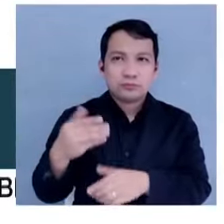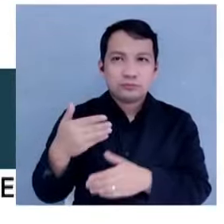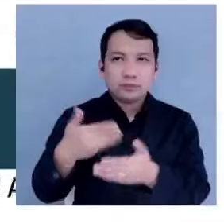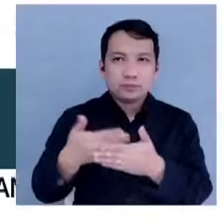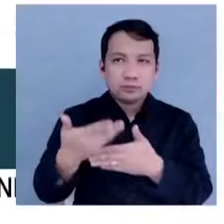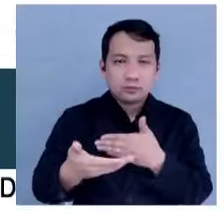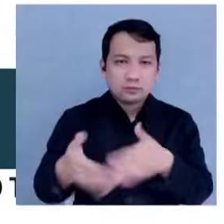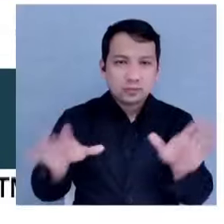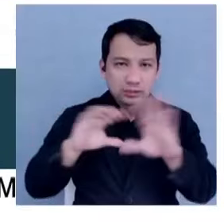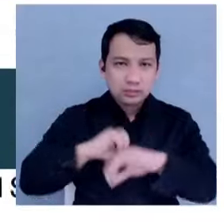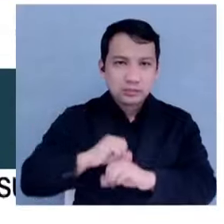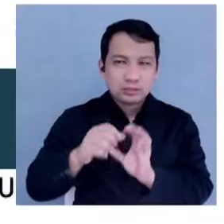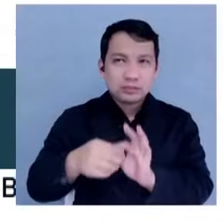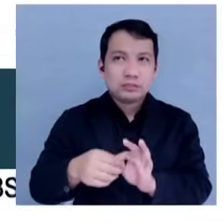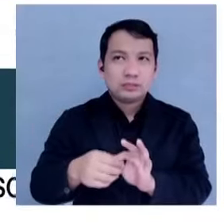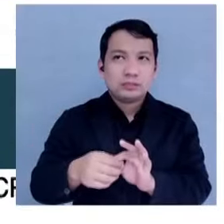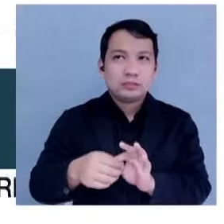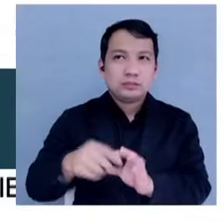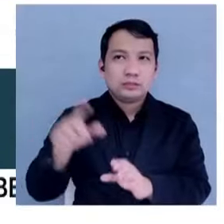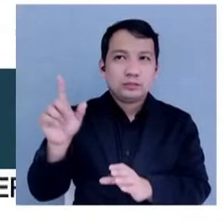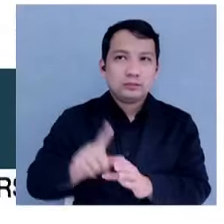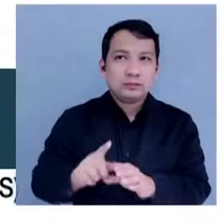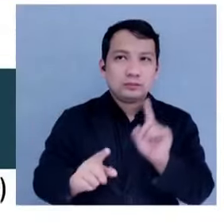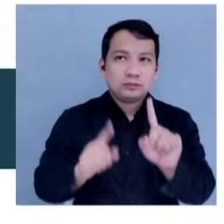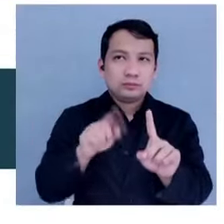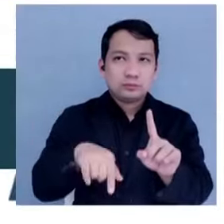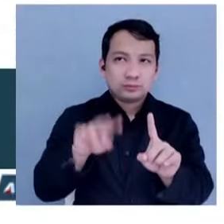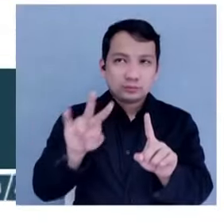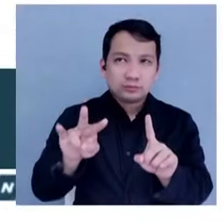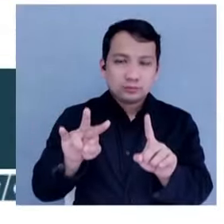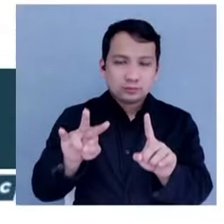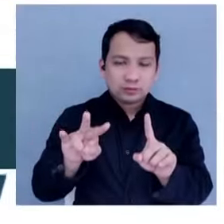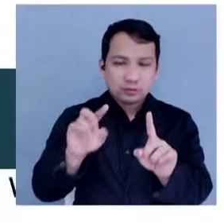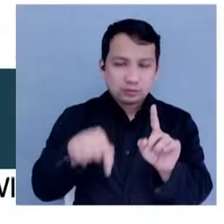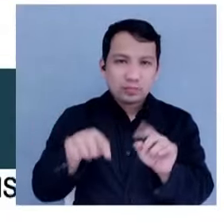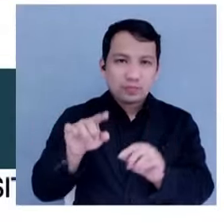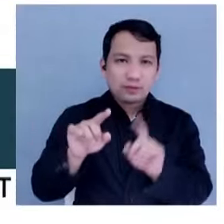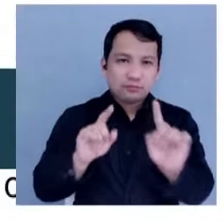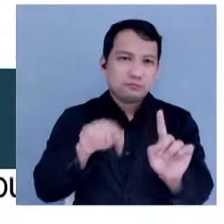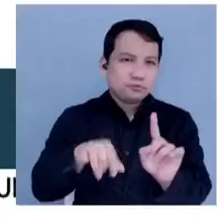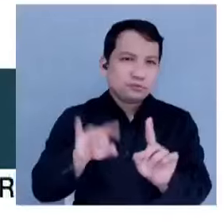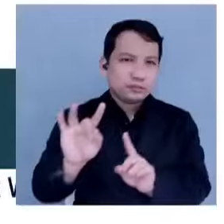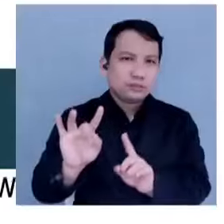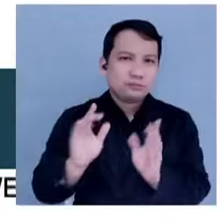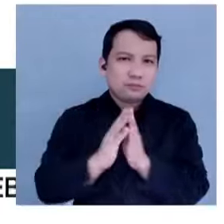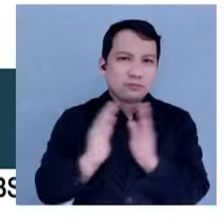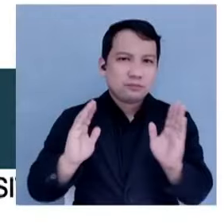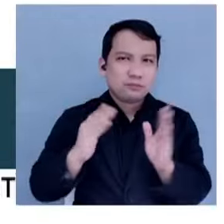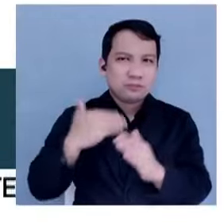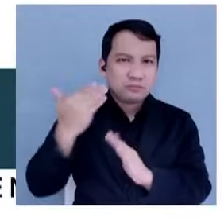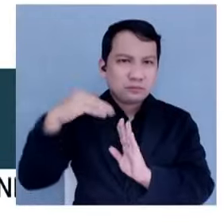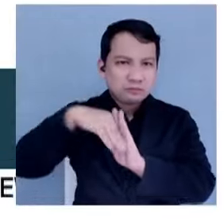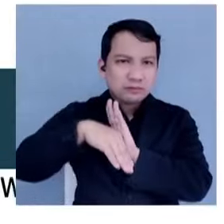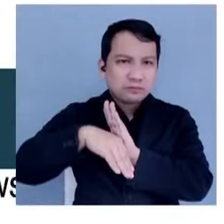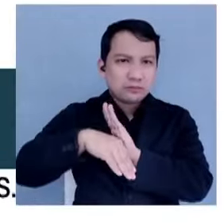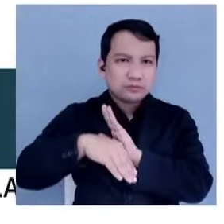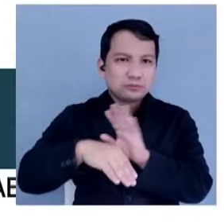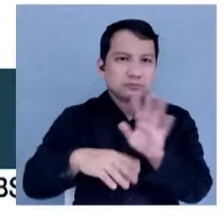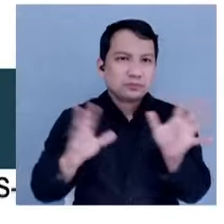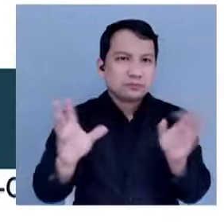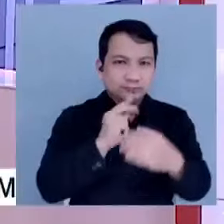even slightly lower, like 1.7, 1.8. So it's a fairly big drop from 4.4 in